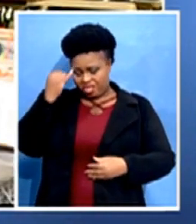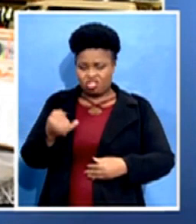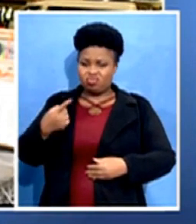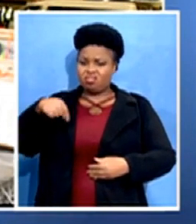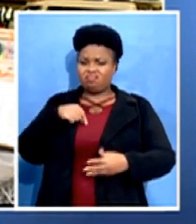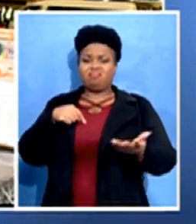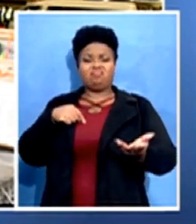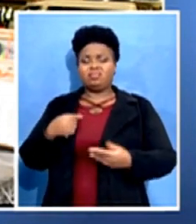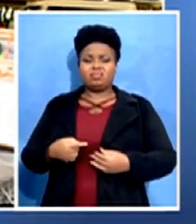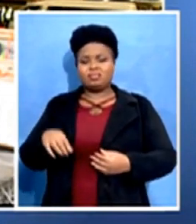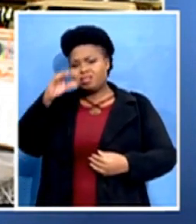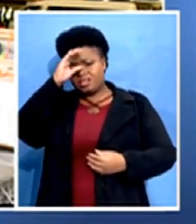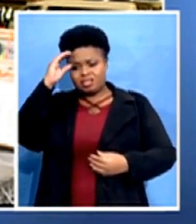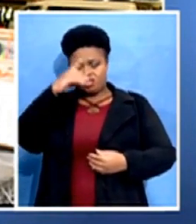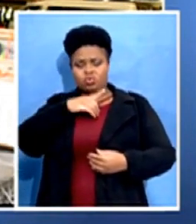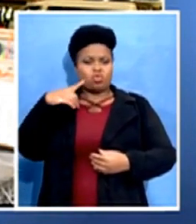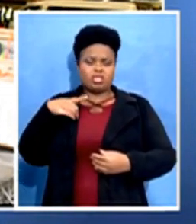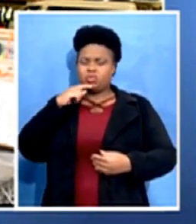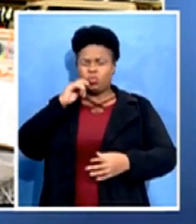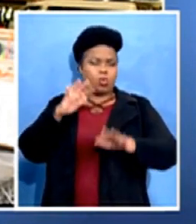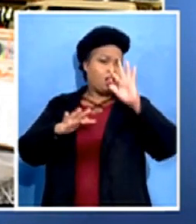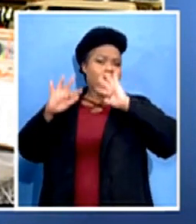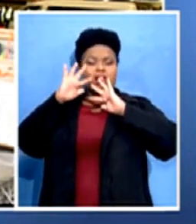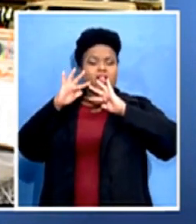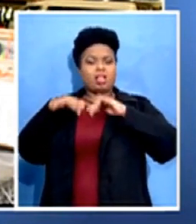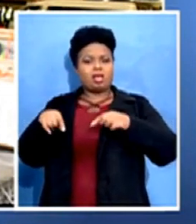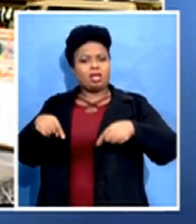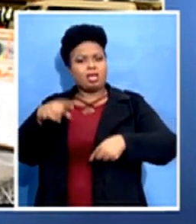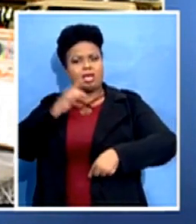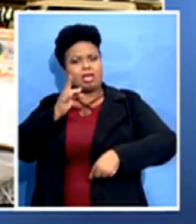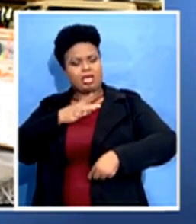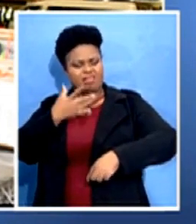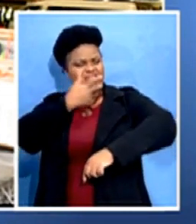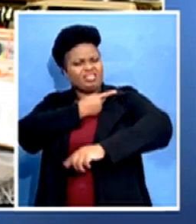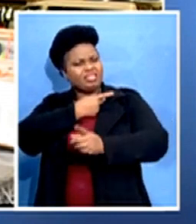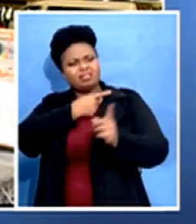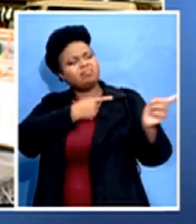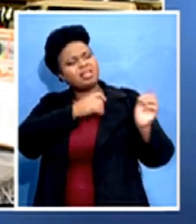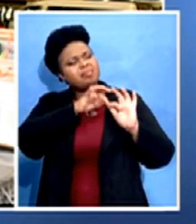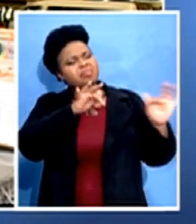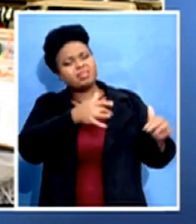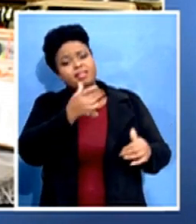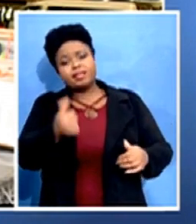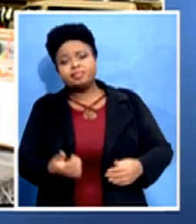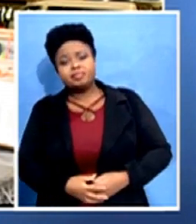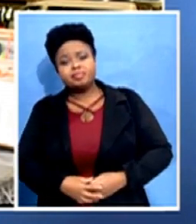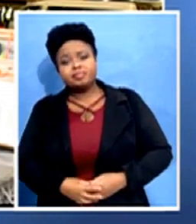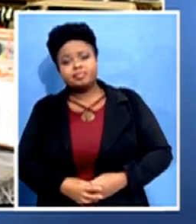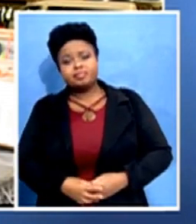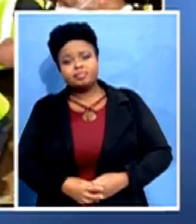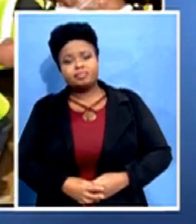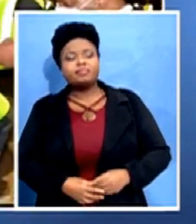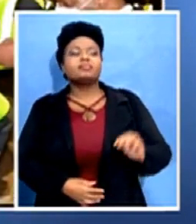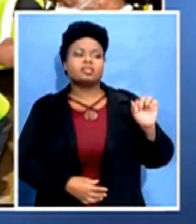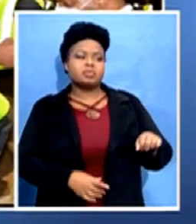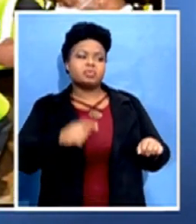skeptical about taking the vaccine, what about the general public? No doubt healthcare workers are at more